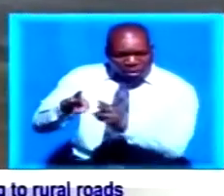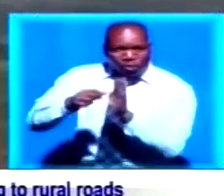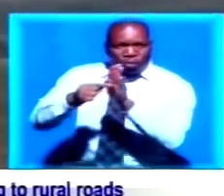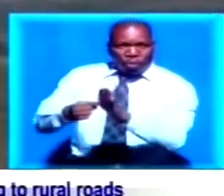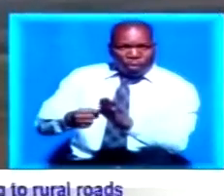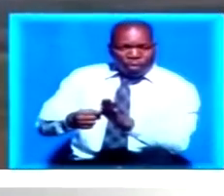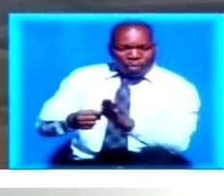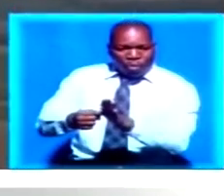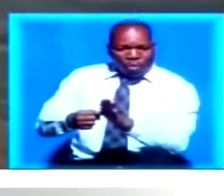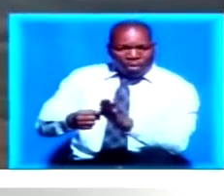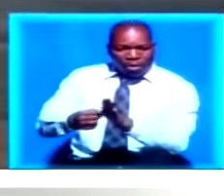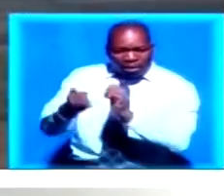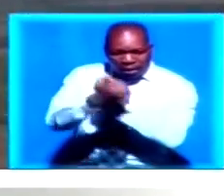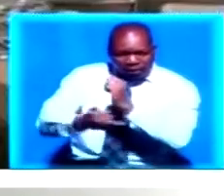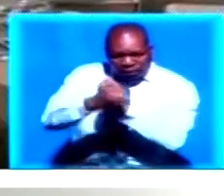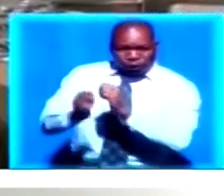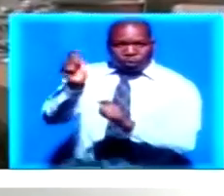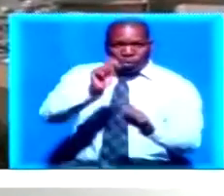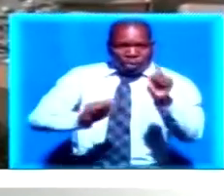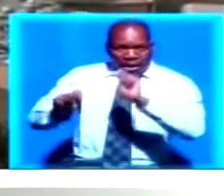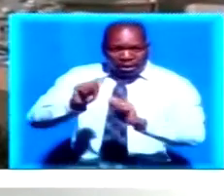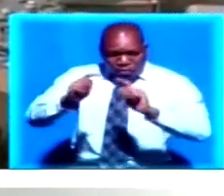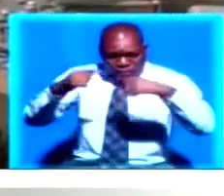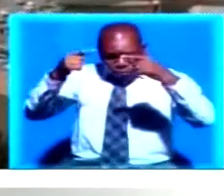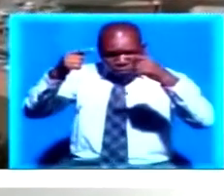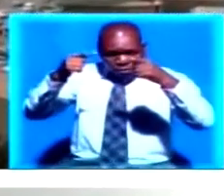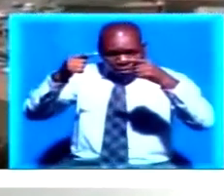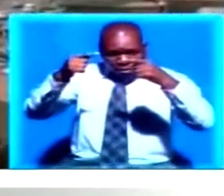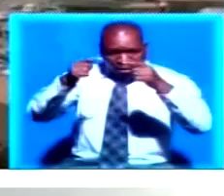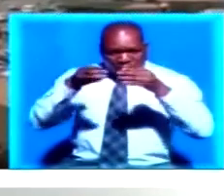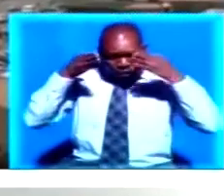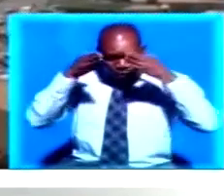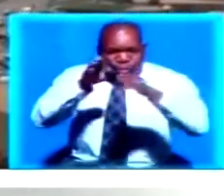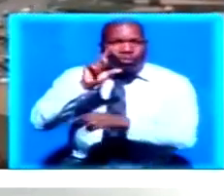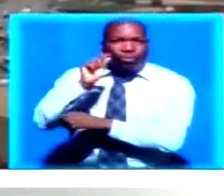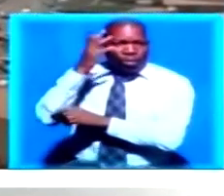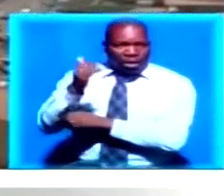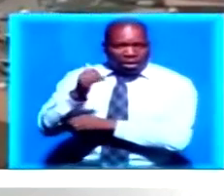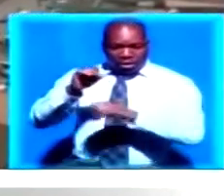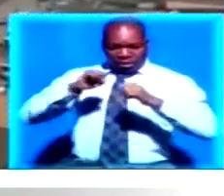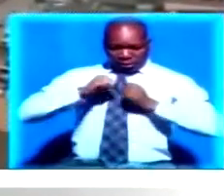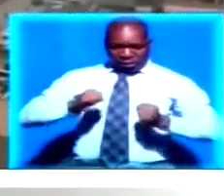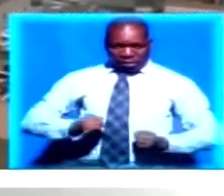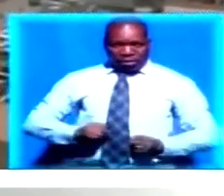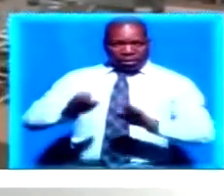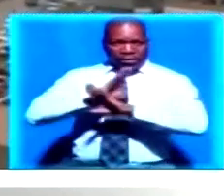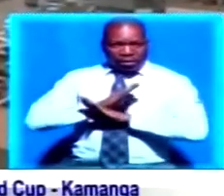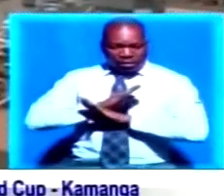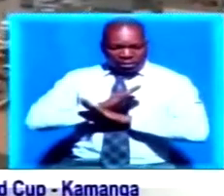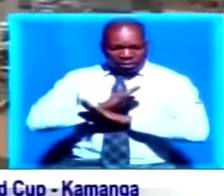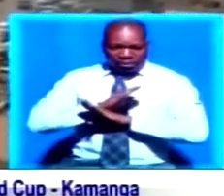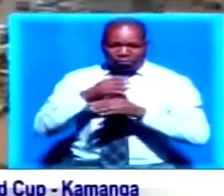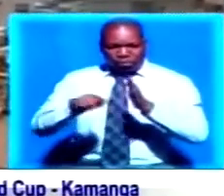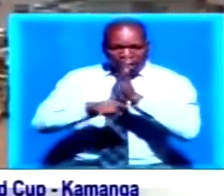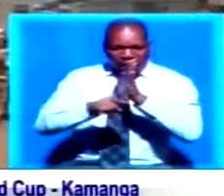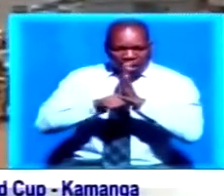tourism industry in the country. Livingstone stands as the main focus because of its status as the tourist capital of Zambia and tourism